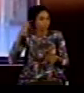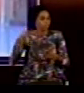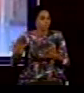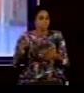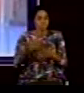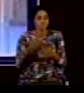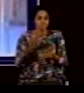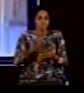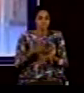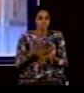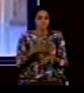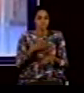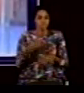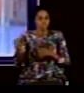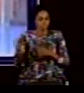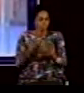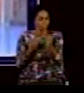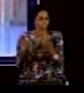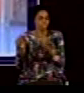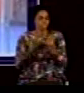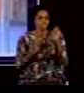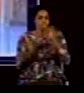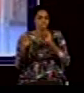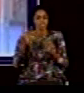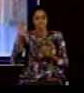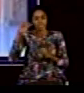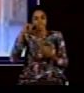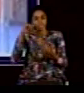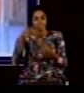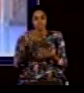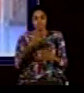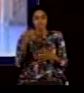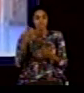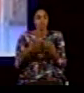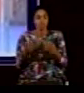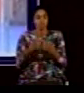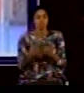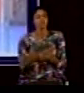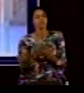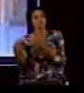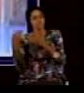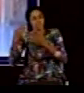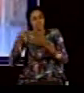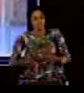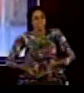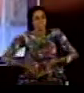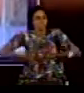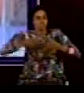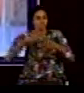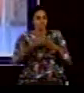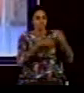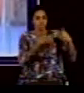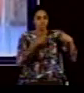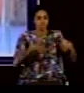that everywhere was free. Even the heaviness in my heart, everything just vanished away. I